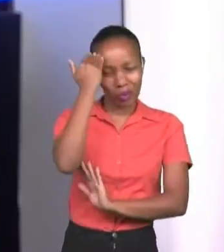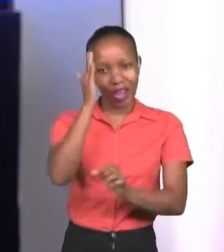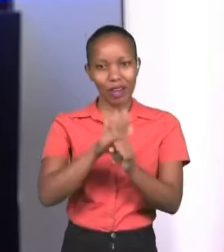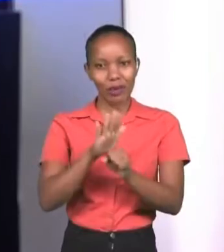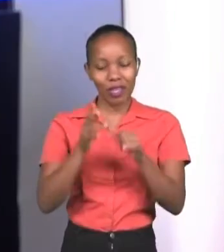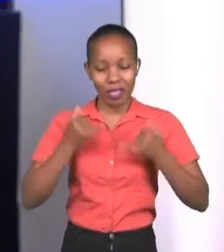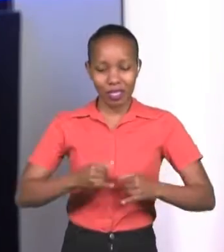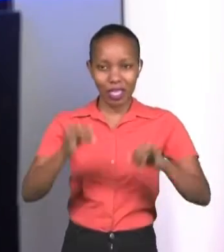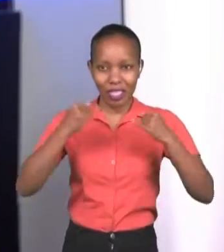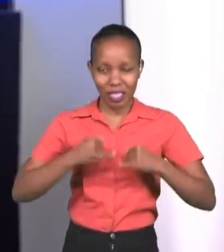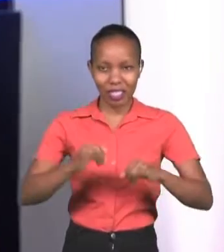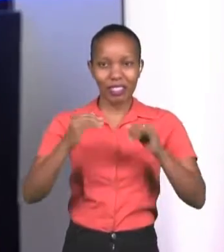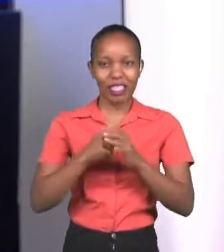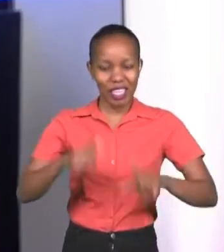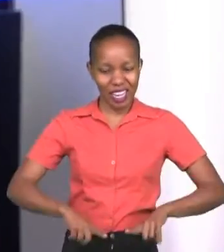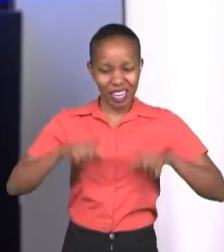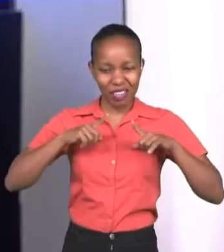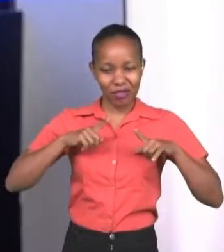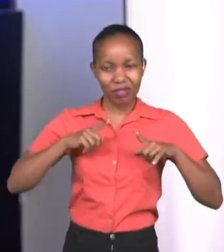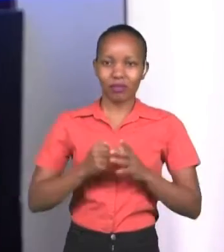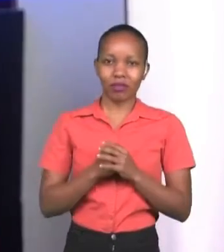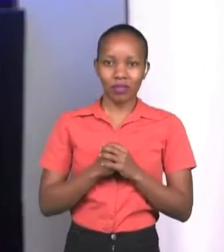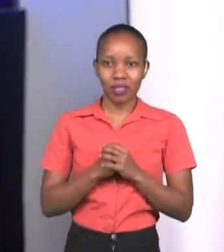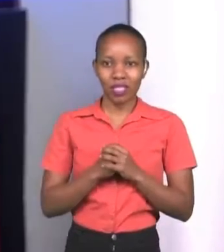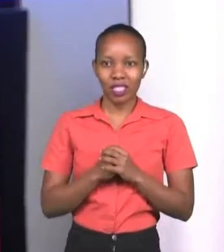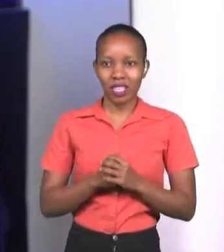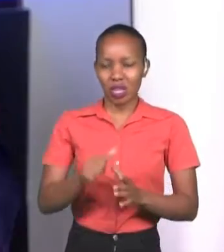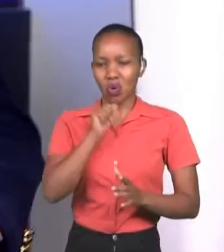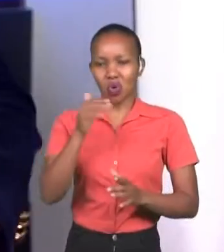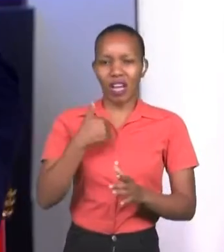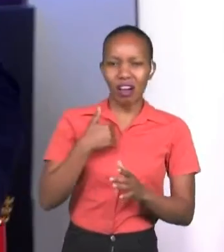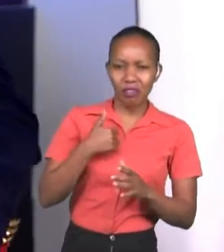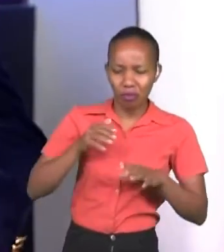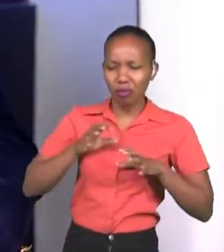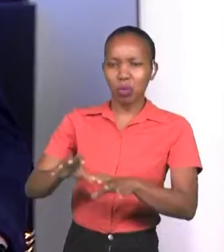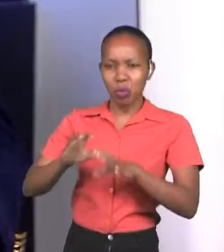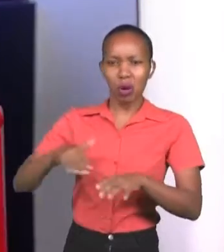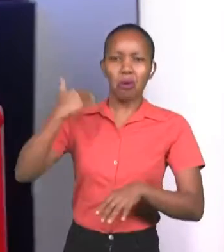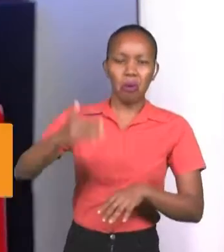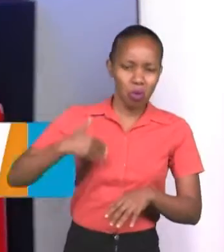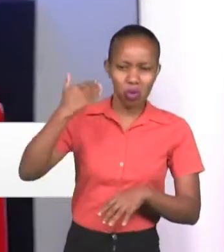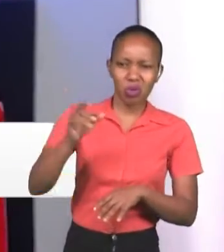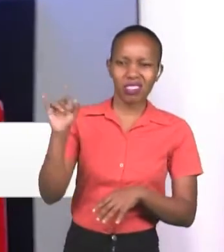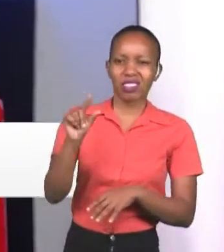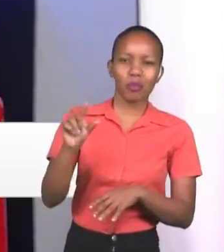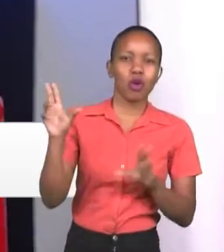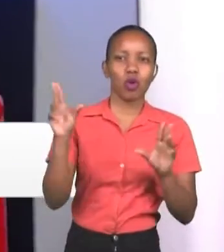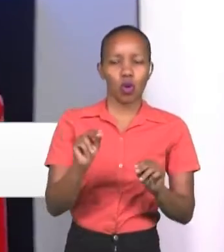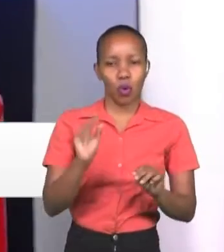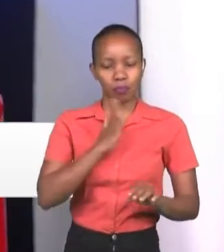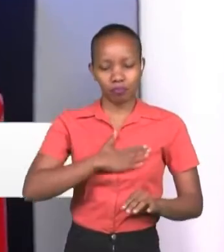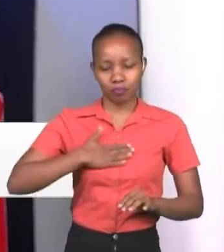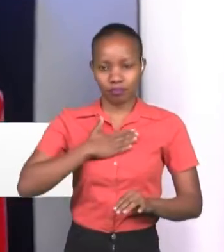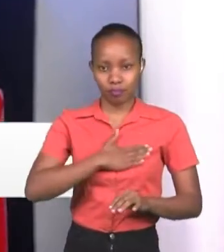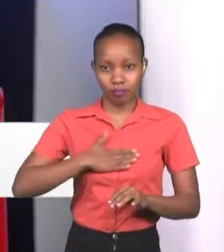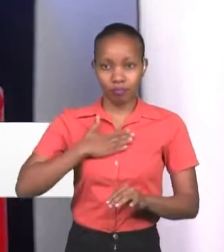try, and of course, get like live your life. Don't try, maybe have the scorecards, flexing your muscles, cut the coat according to your